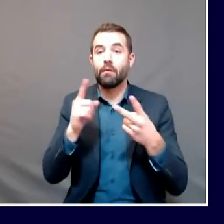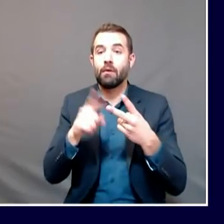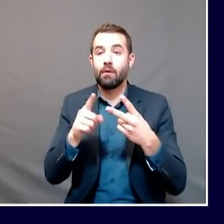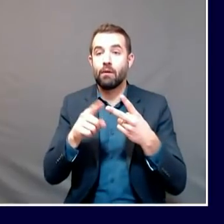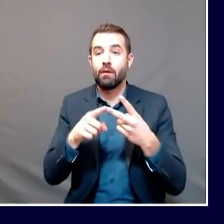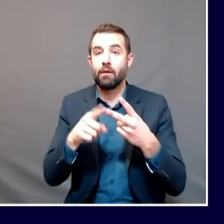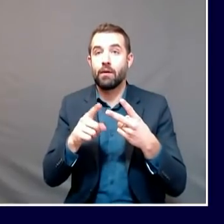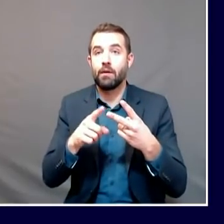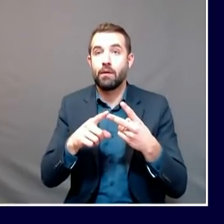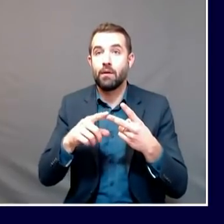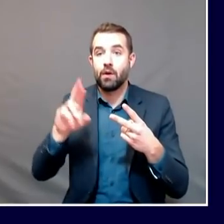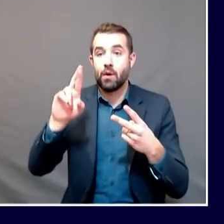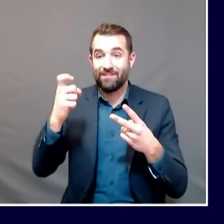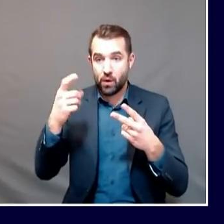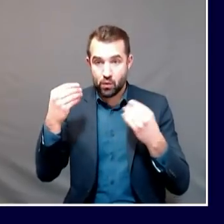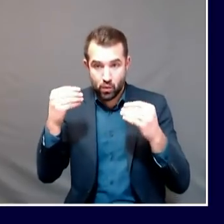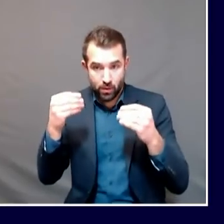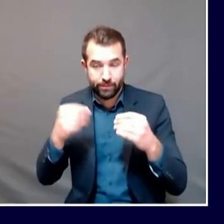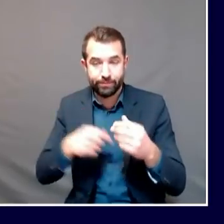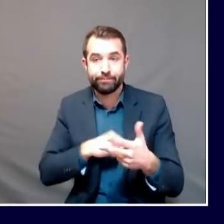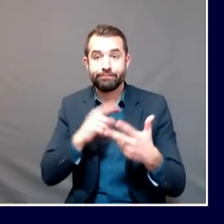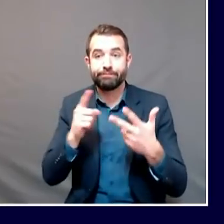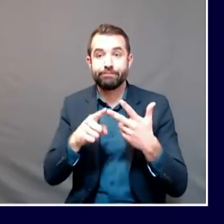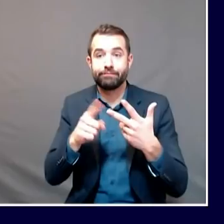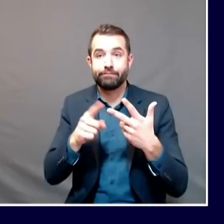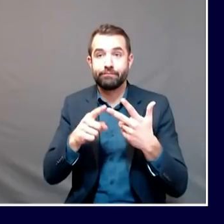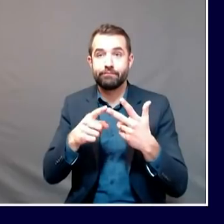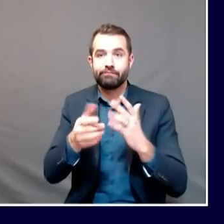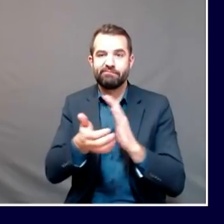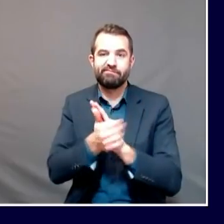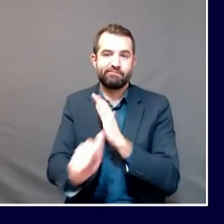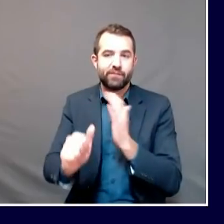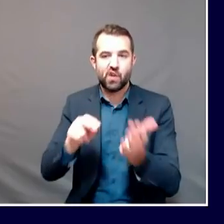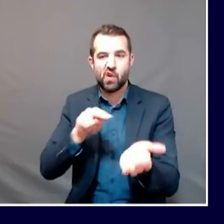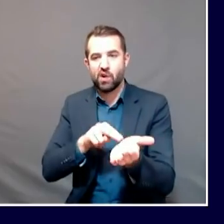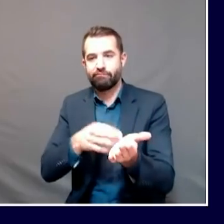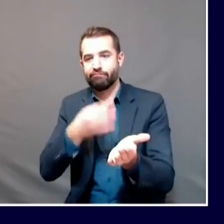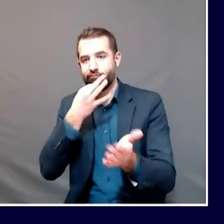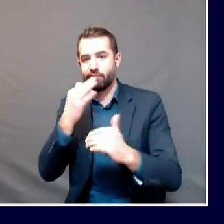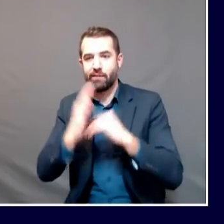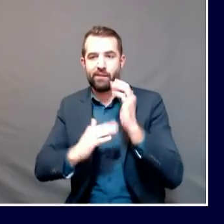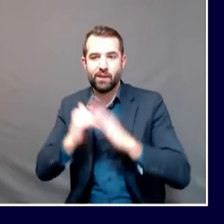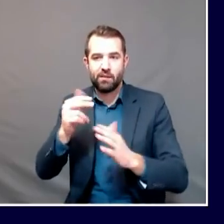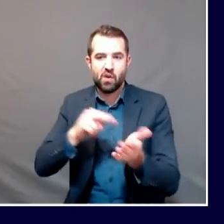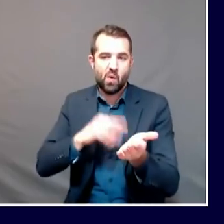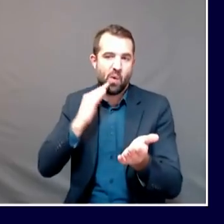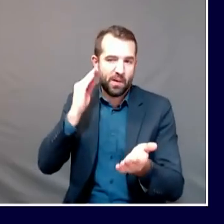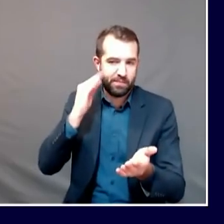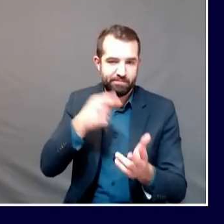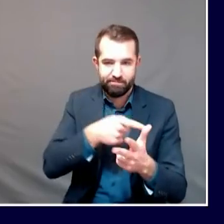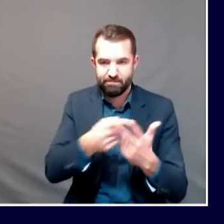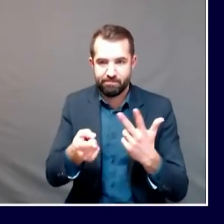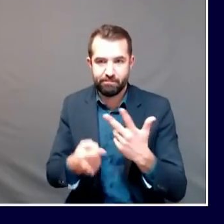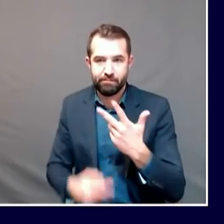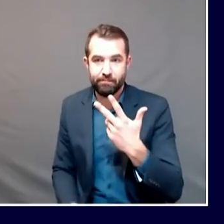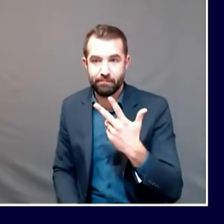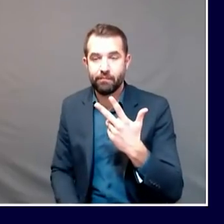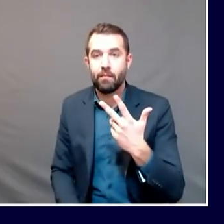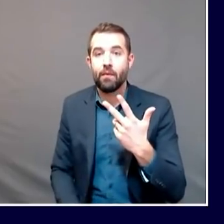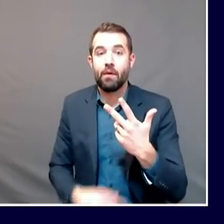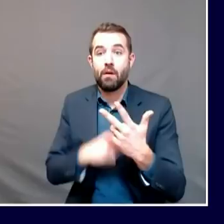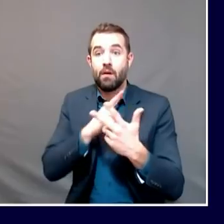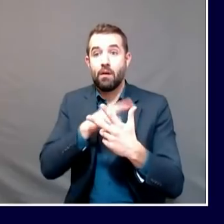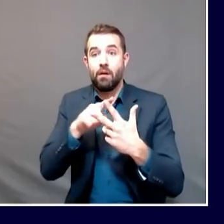pharmacies and skilled nursing facilities, whereby employees of those pharmacies will be going on site to